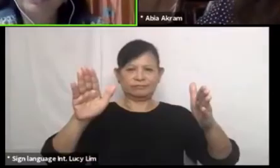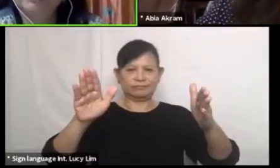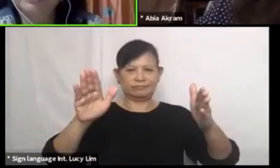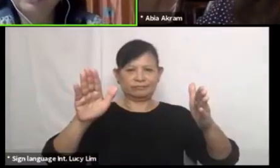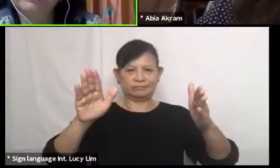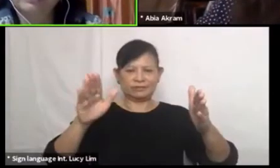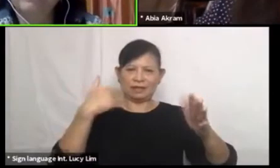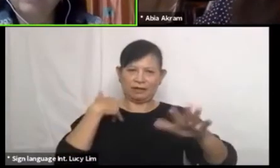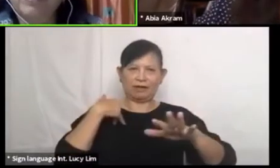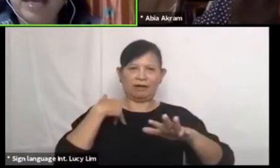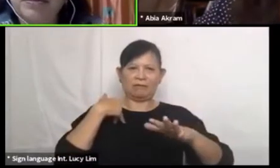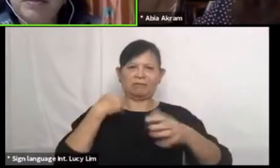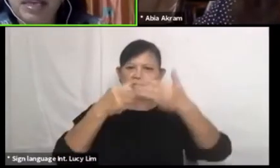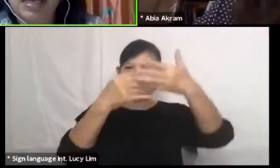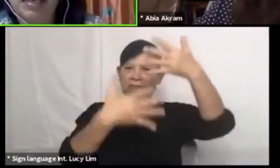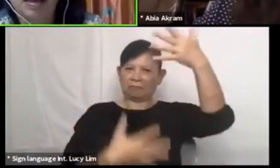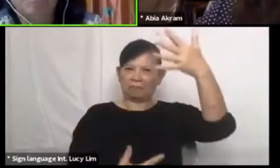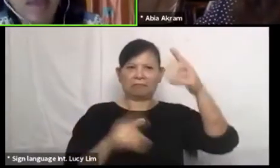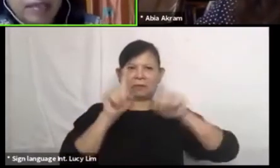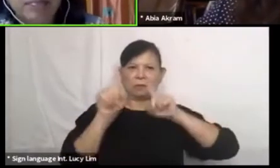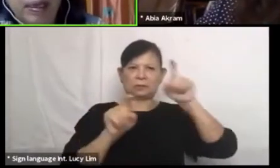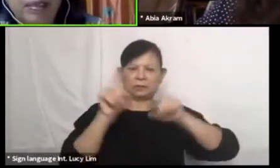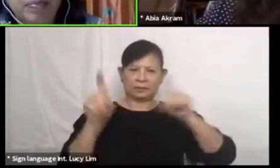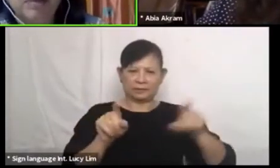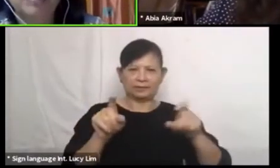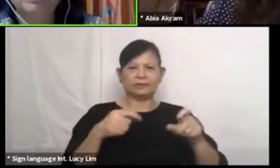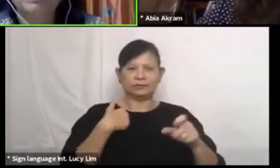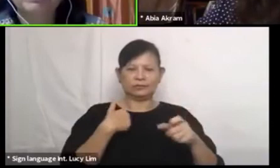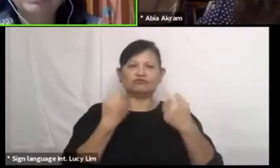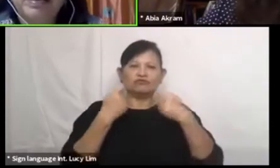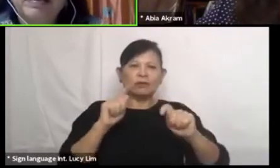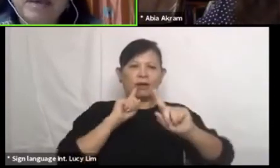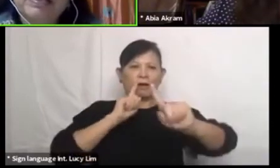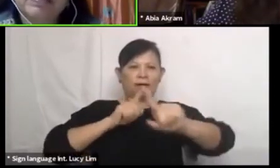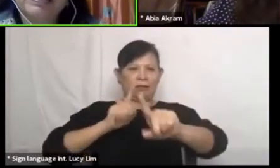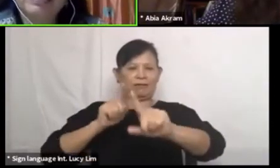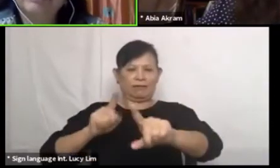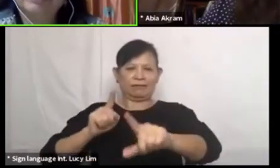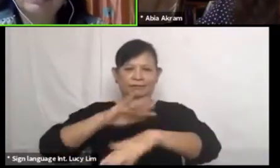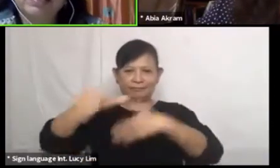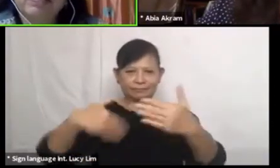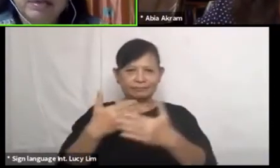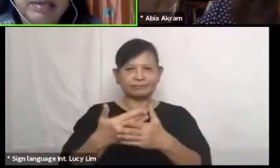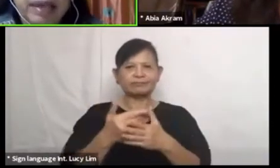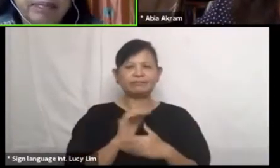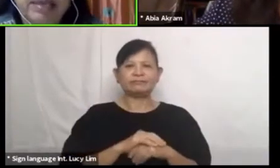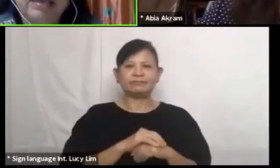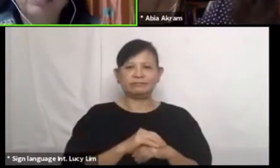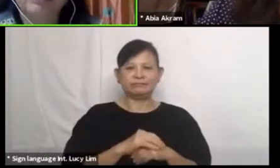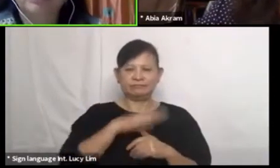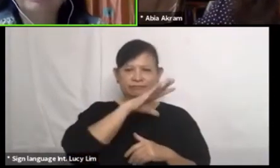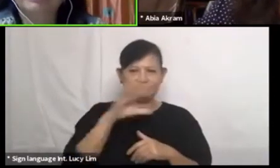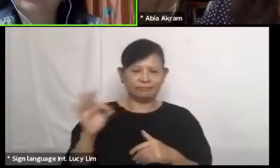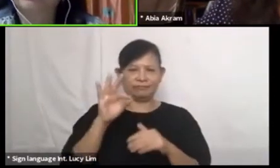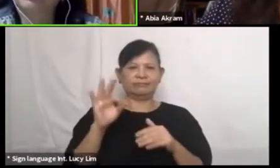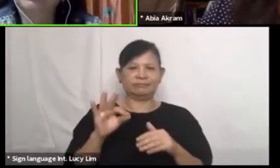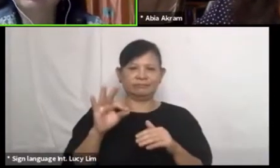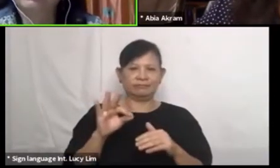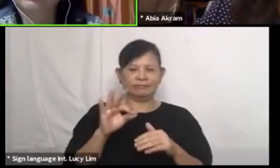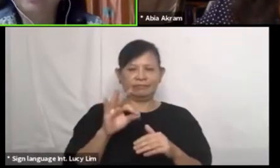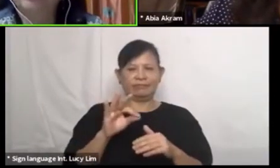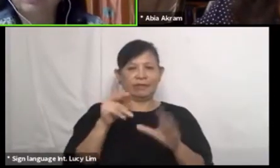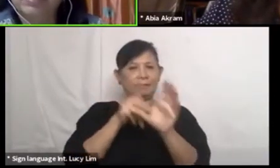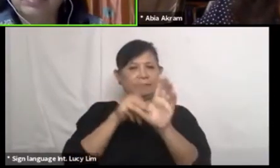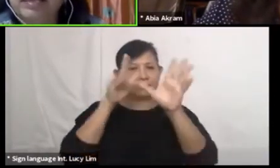lot many questions, and we will try to take up as many as possible. And participants can please keep on typing in your comments or questions